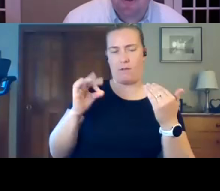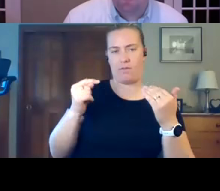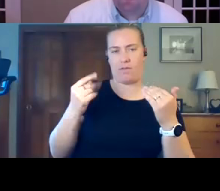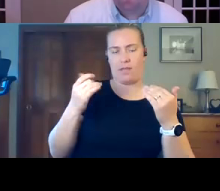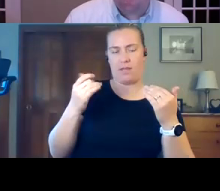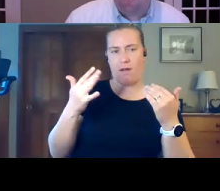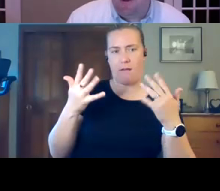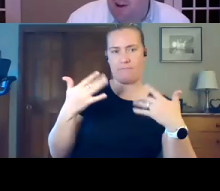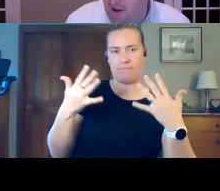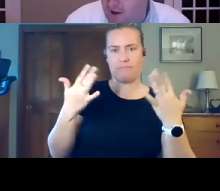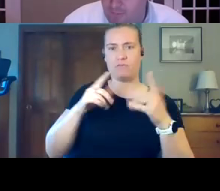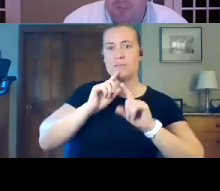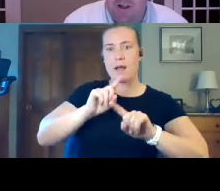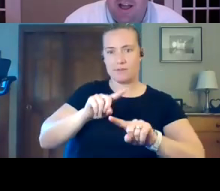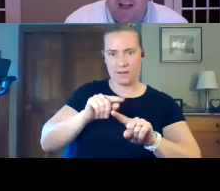responsiveness at the